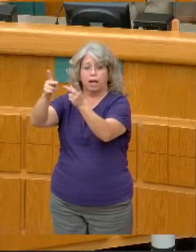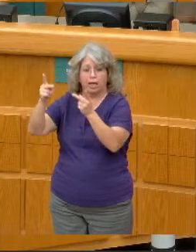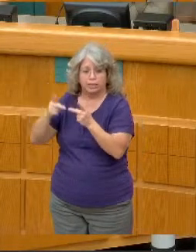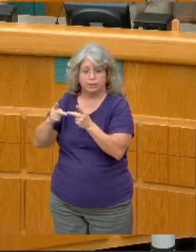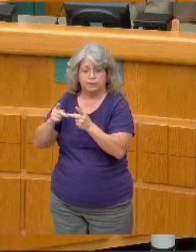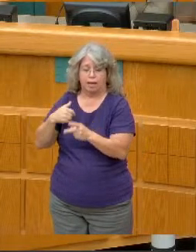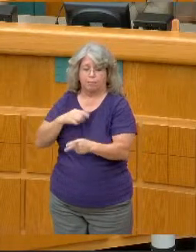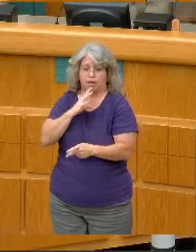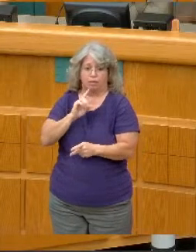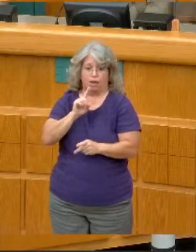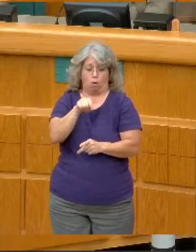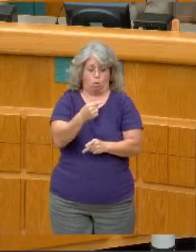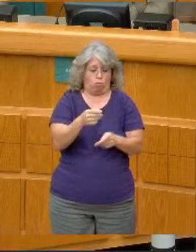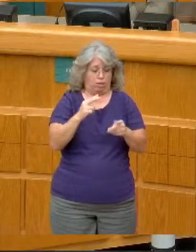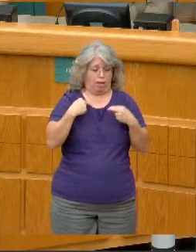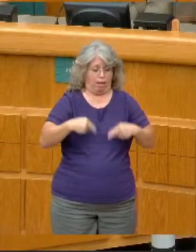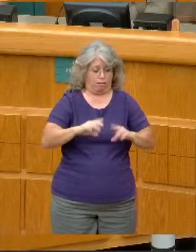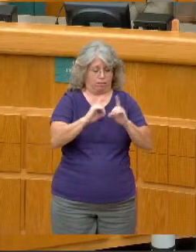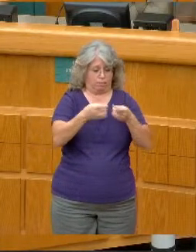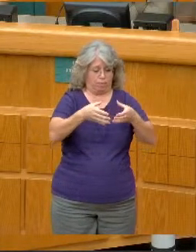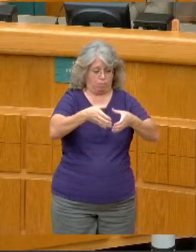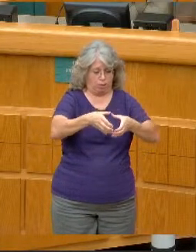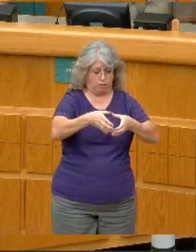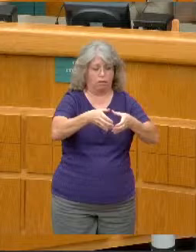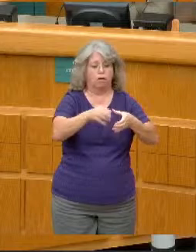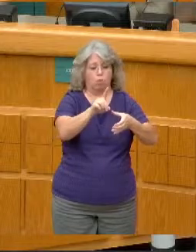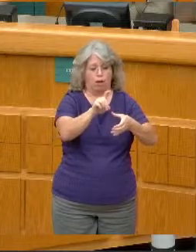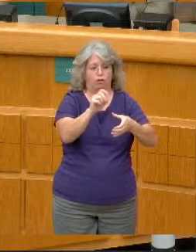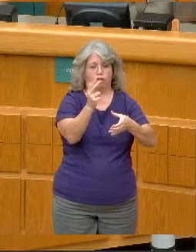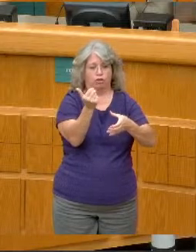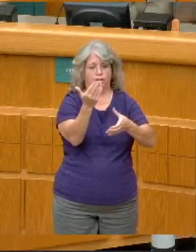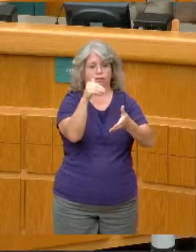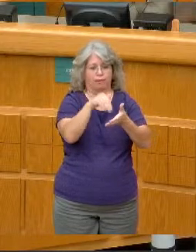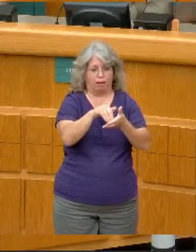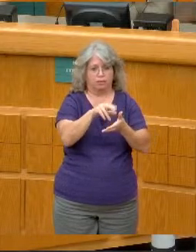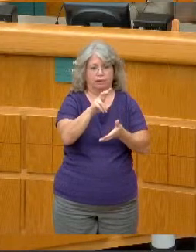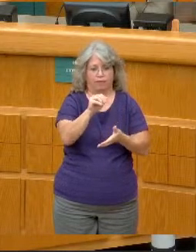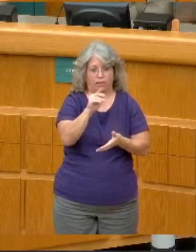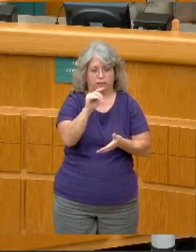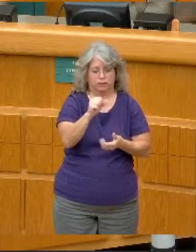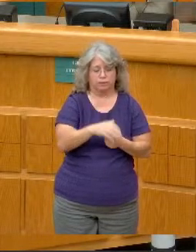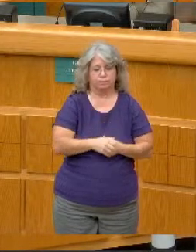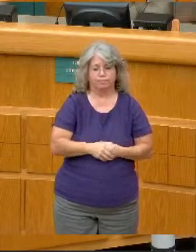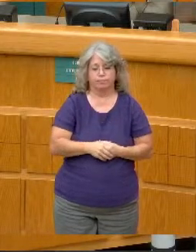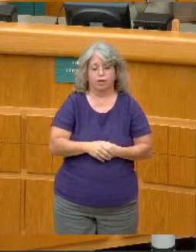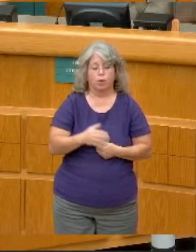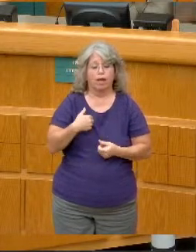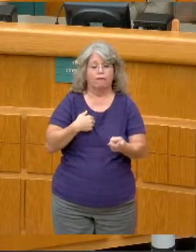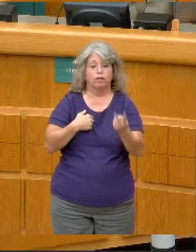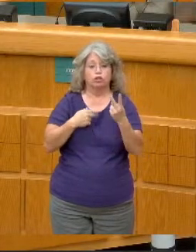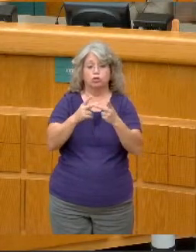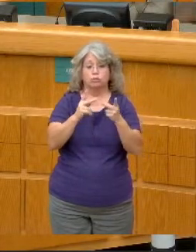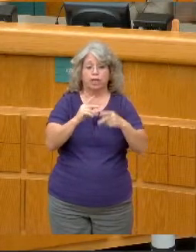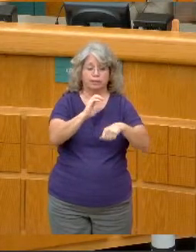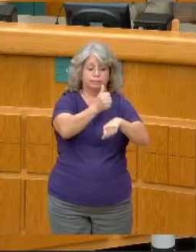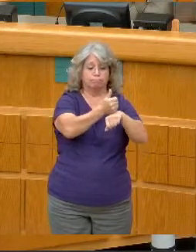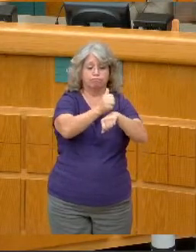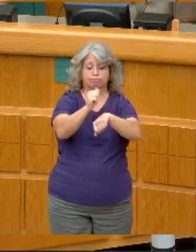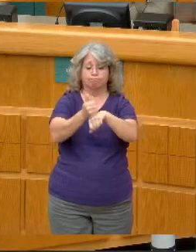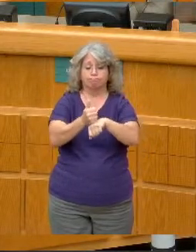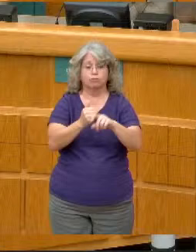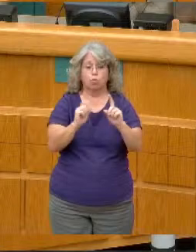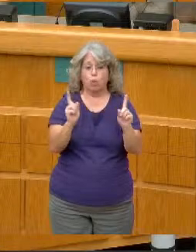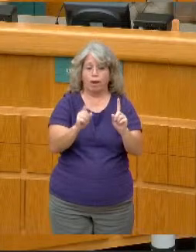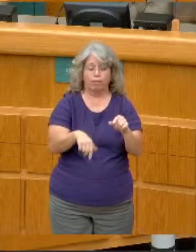other providers in Nueces County. I'm talking about only the health district, 113 vaccines. We are currently established at